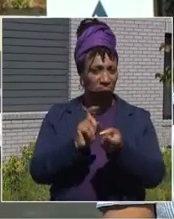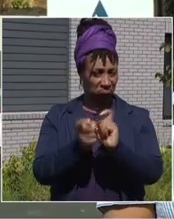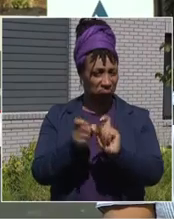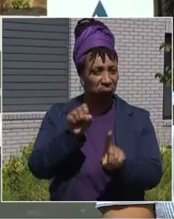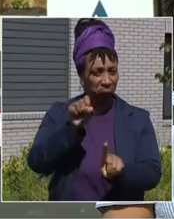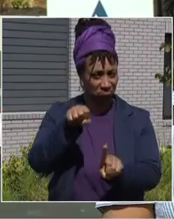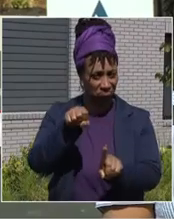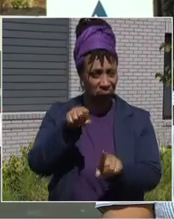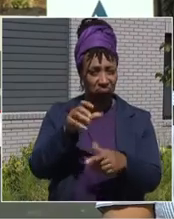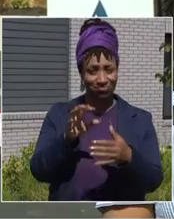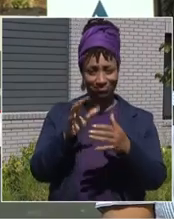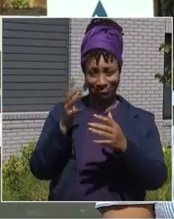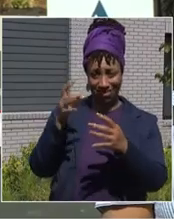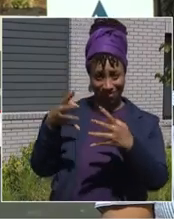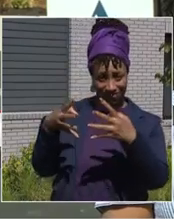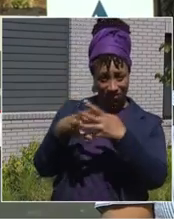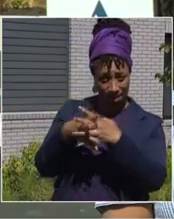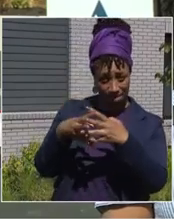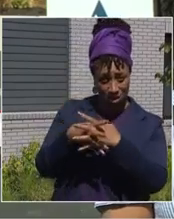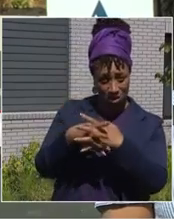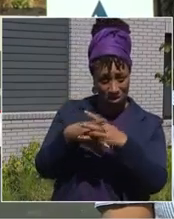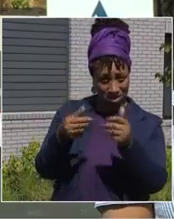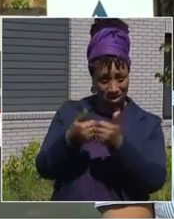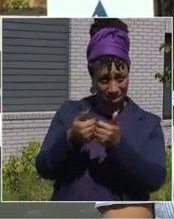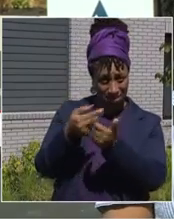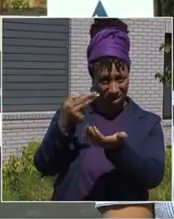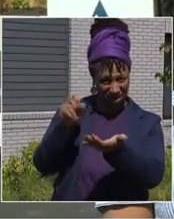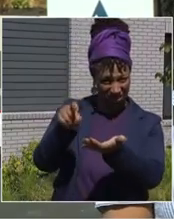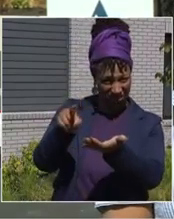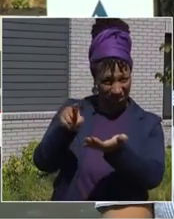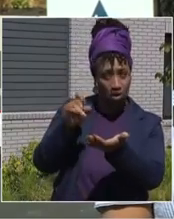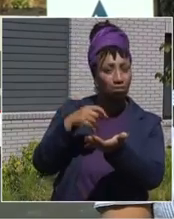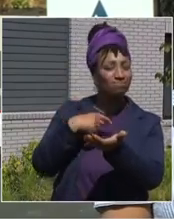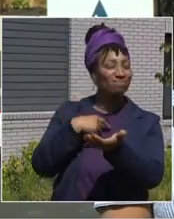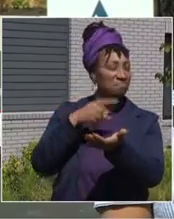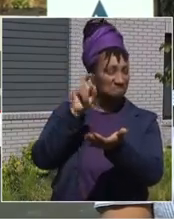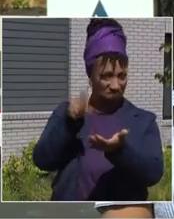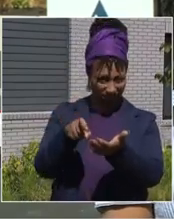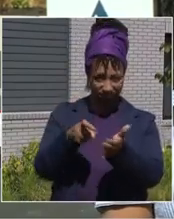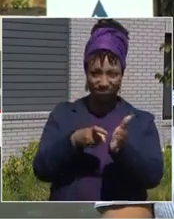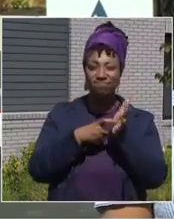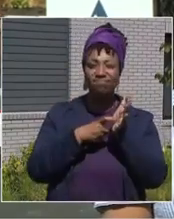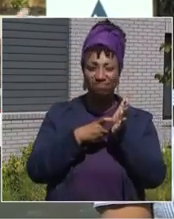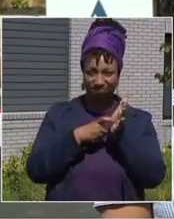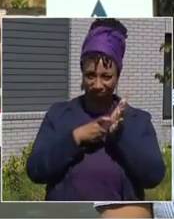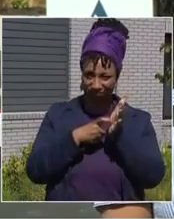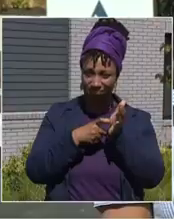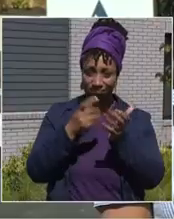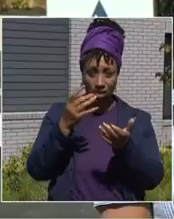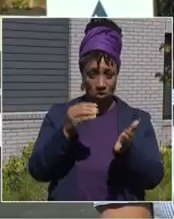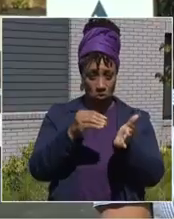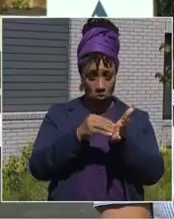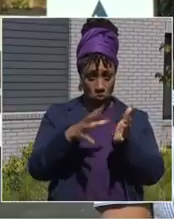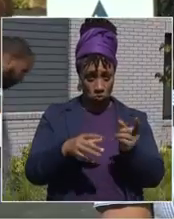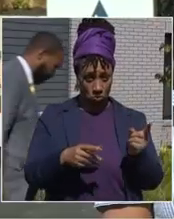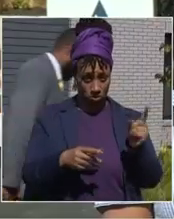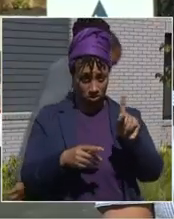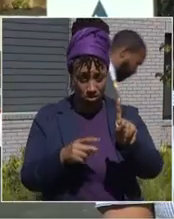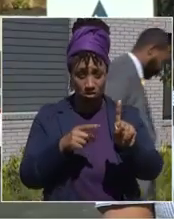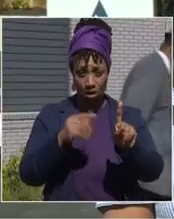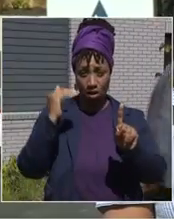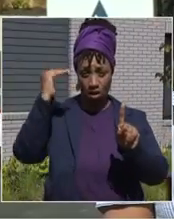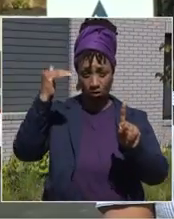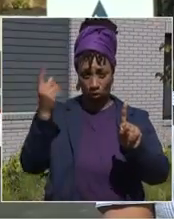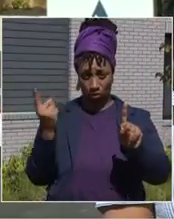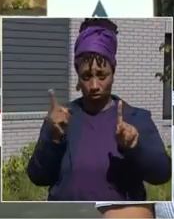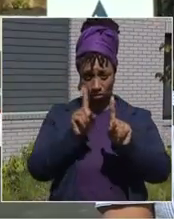are going to require that students be accompanied by an adult, that there are going to be more school